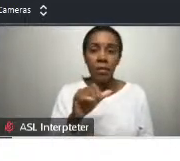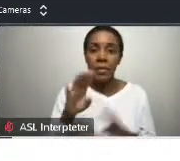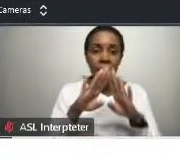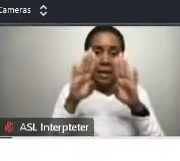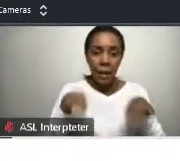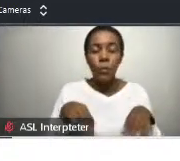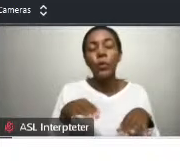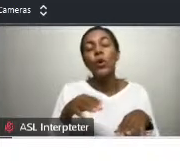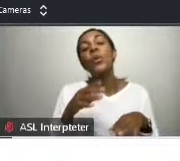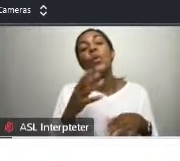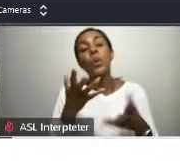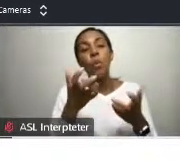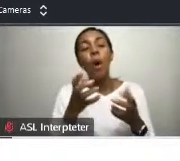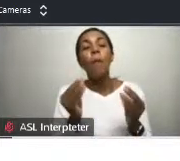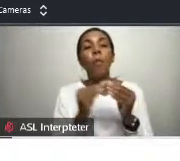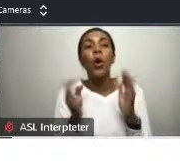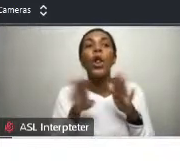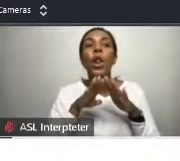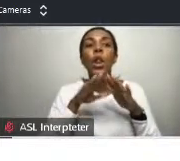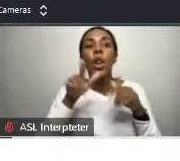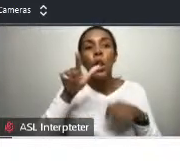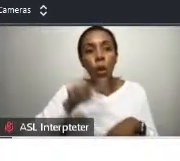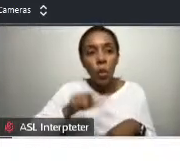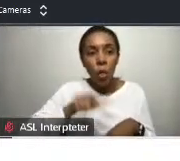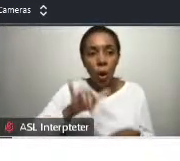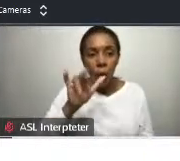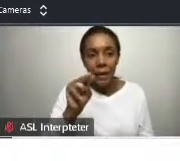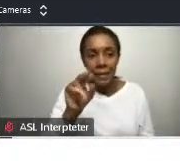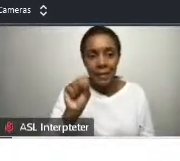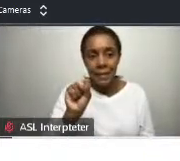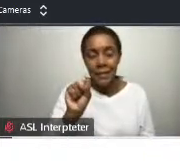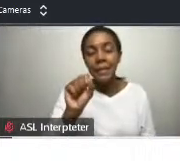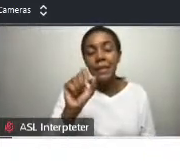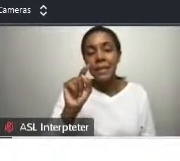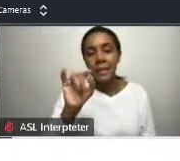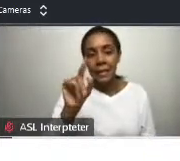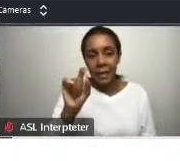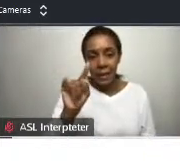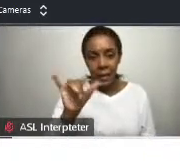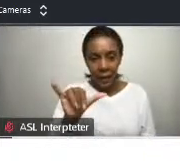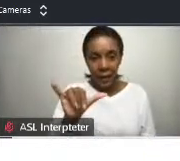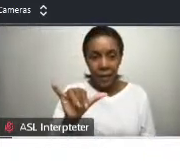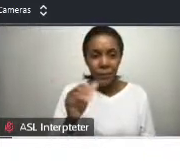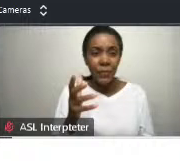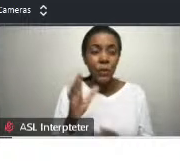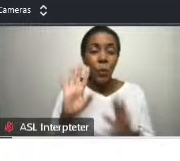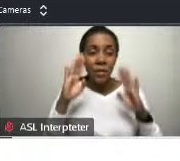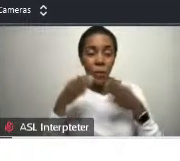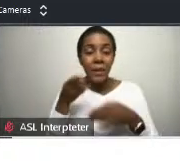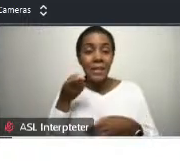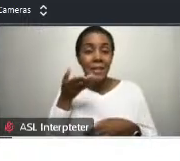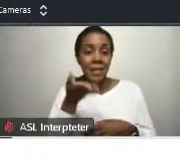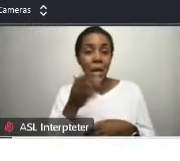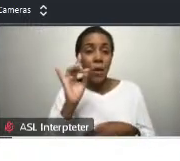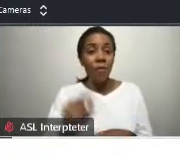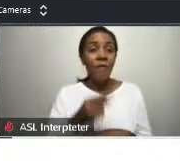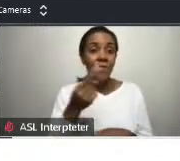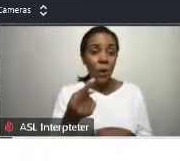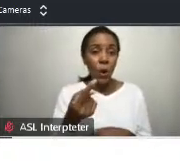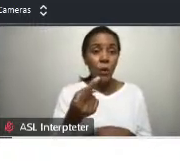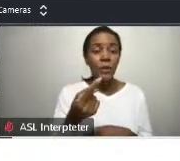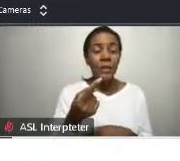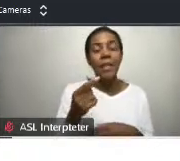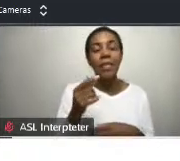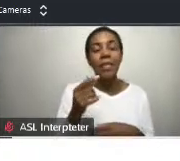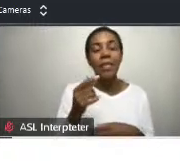lower intensity. So we first put our focus there in terms of where there were inconsistencies between those neighborhood area